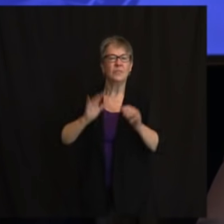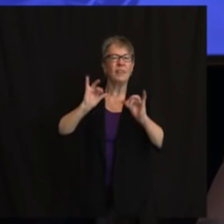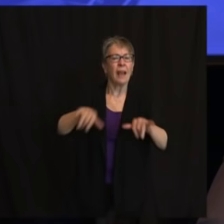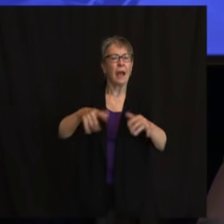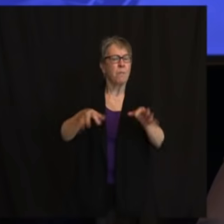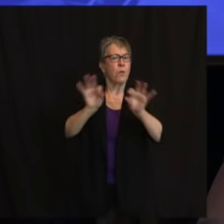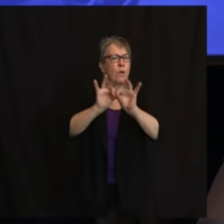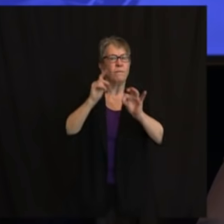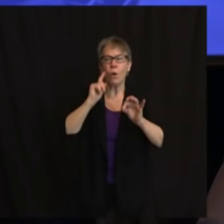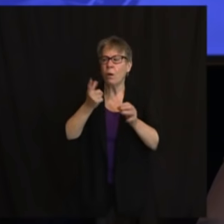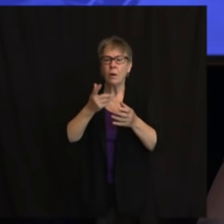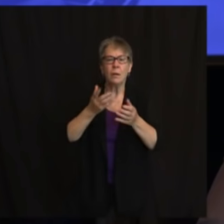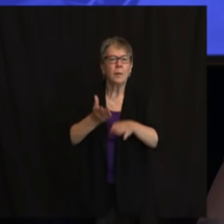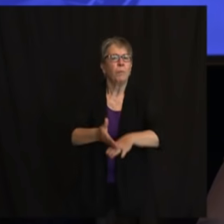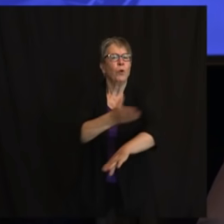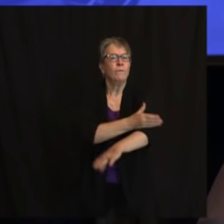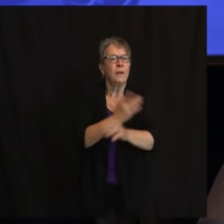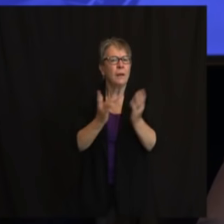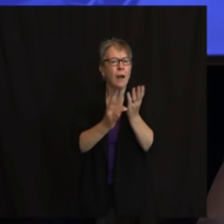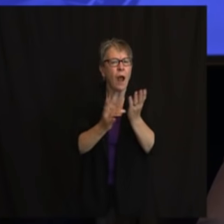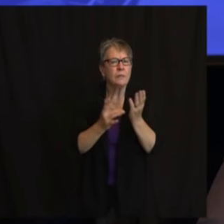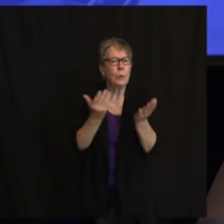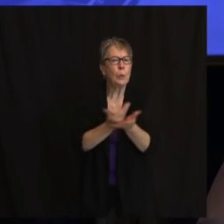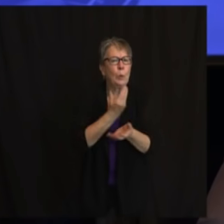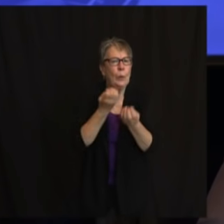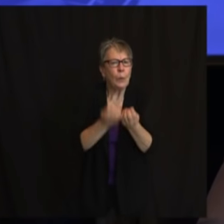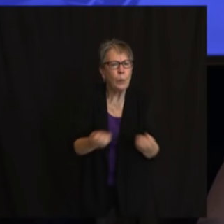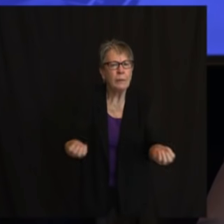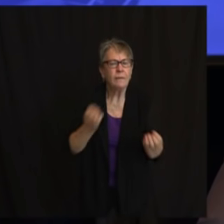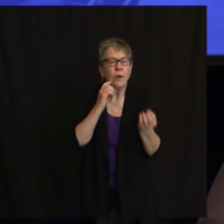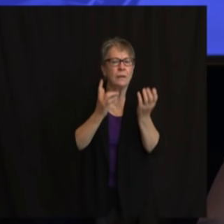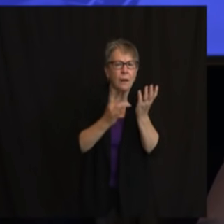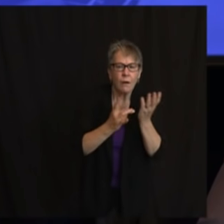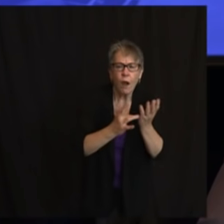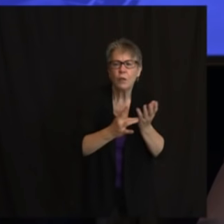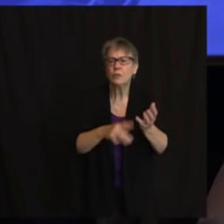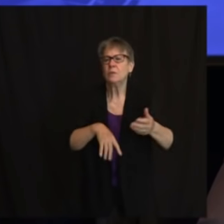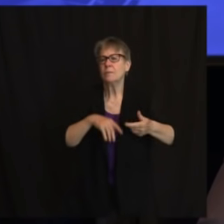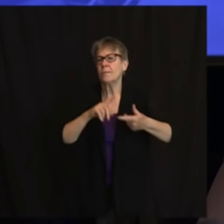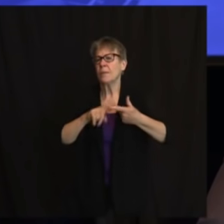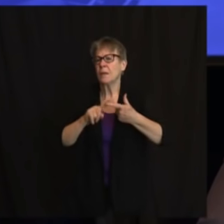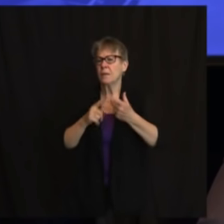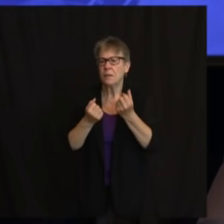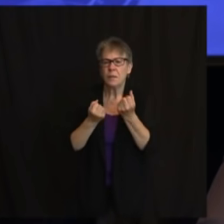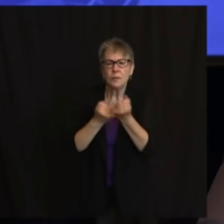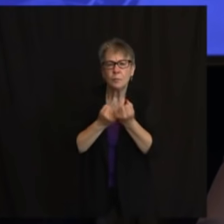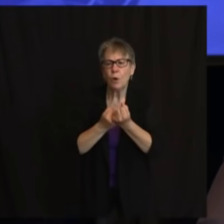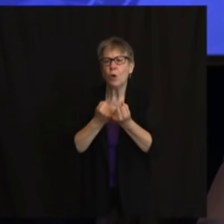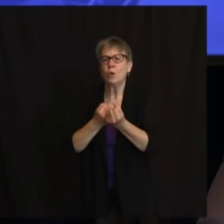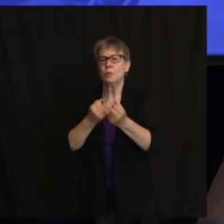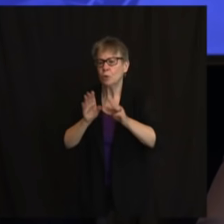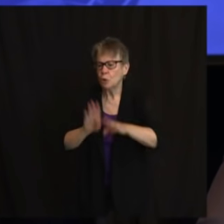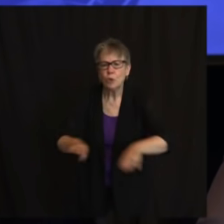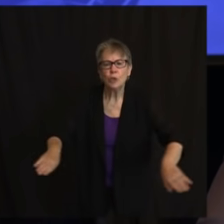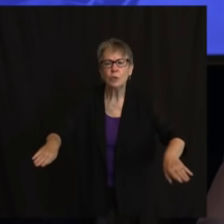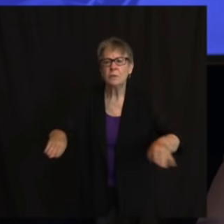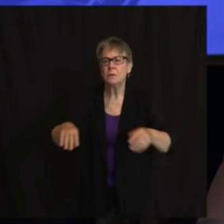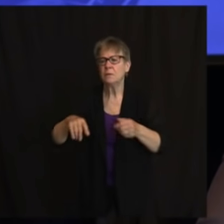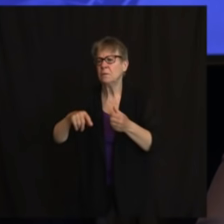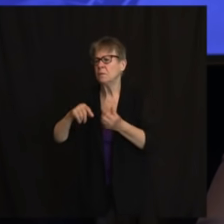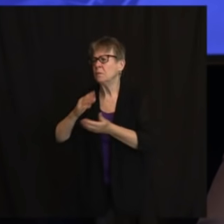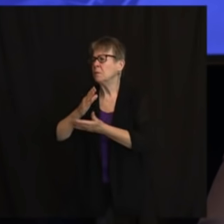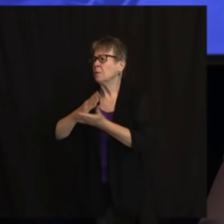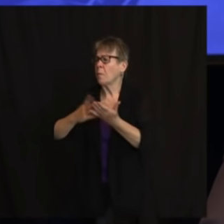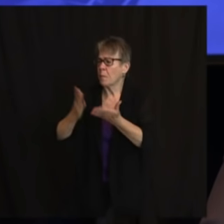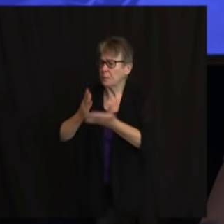leaders with resources to address the needs of their schools and activities to address the unique needs of subgroups of students, and coordinating the distribution of